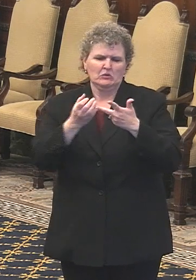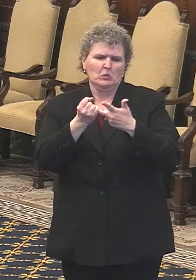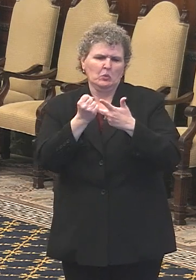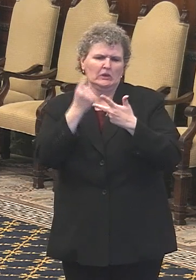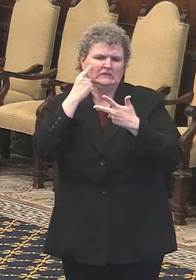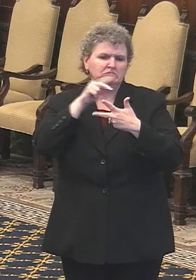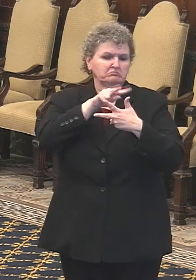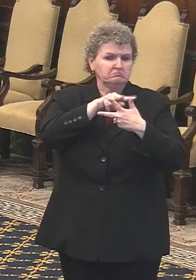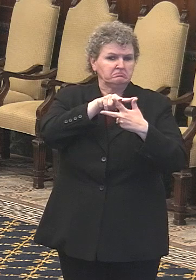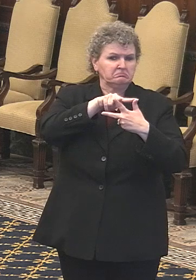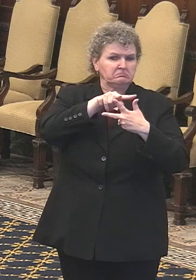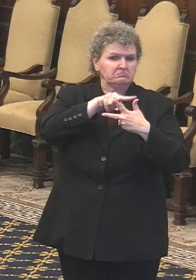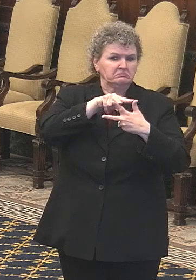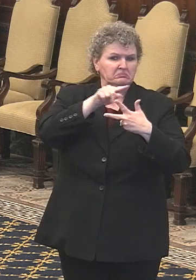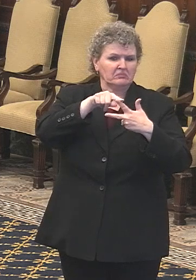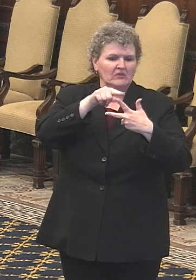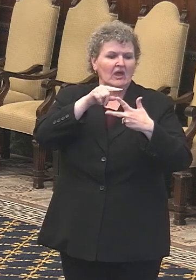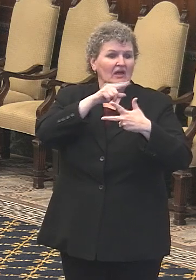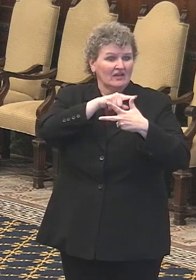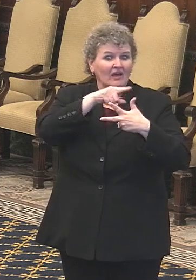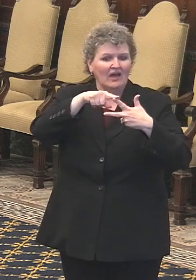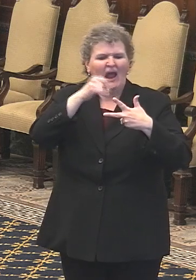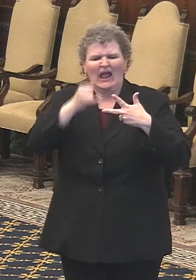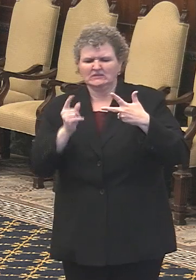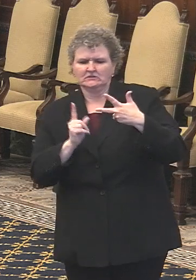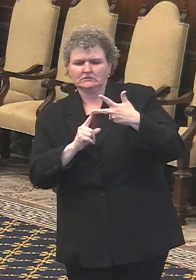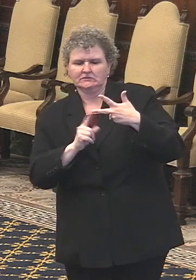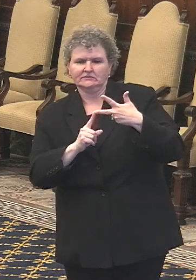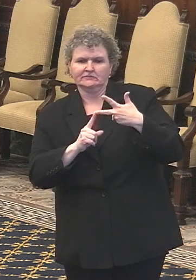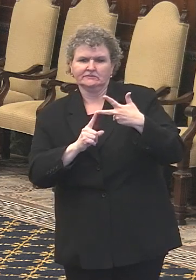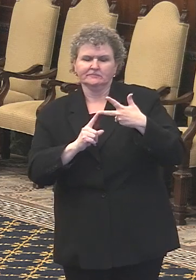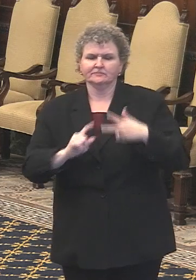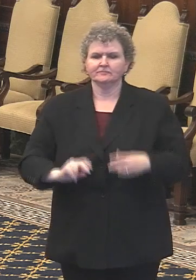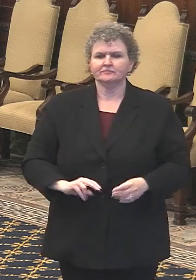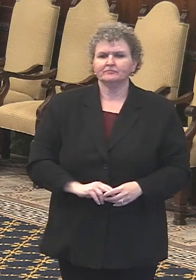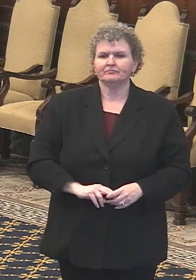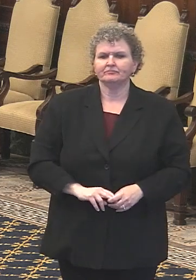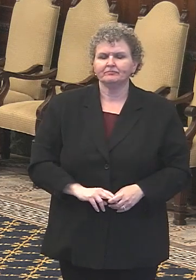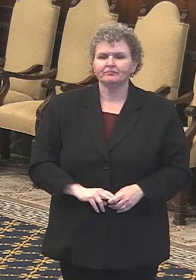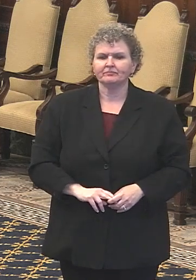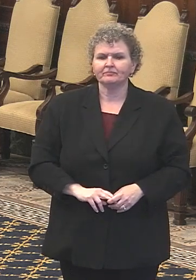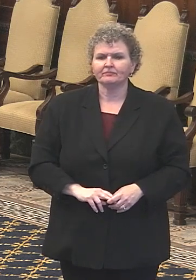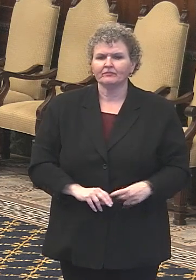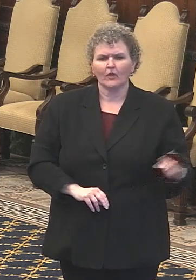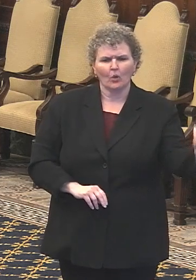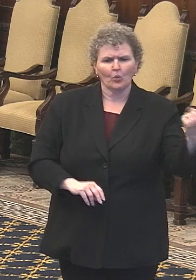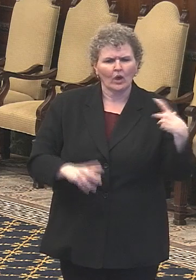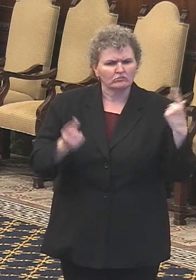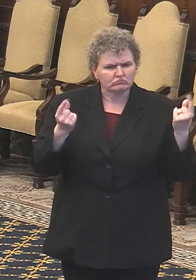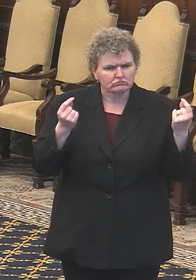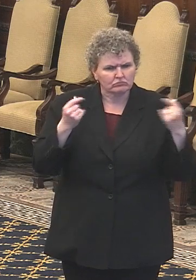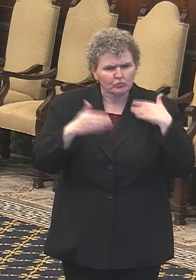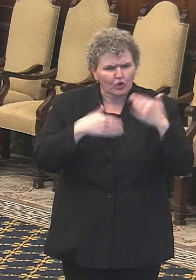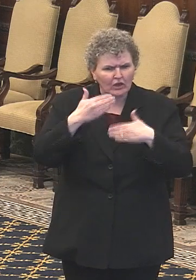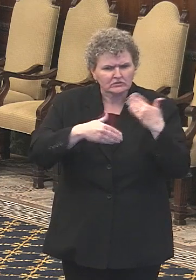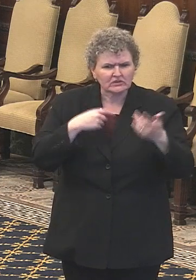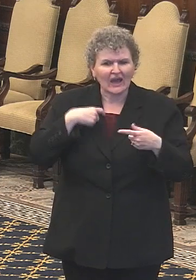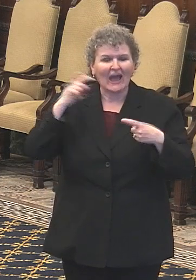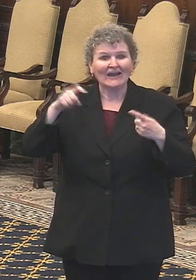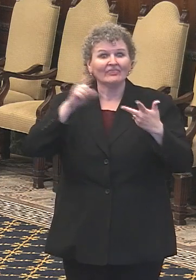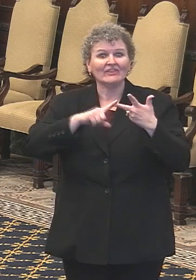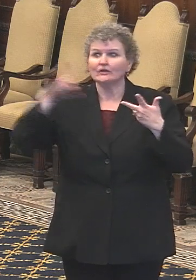have. And will there be a process of, will they just say we need to use that and they can just use that facility? They just